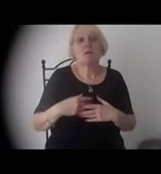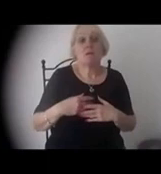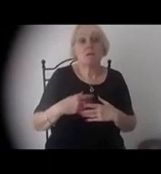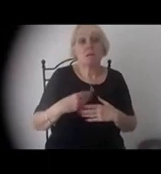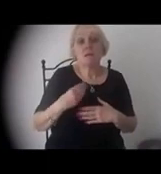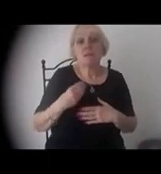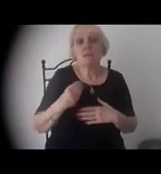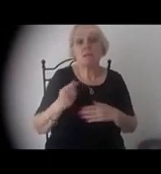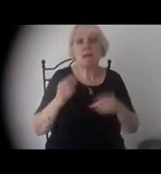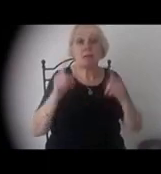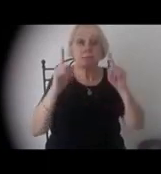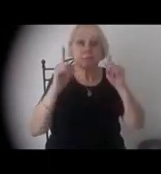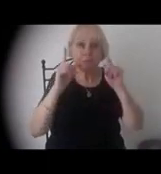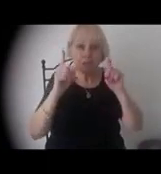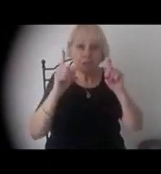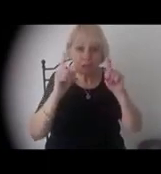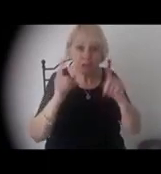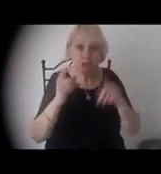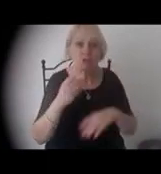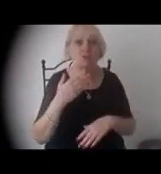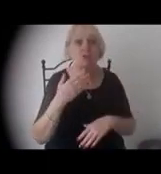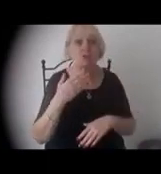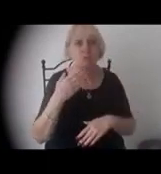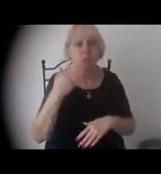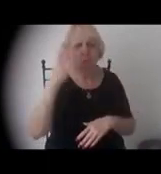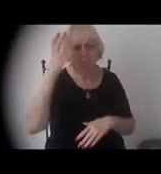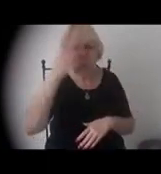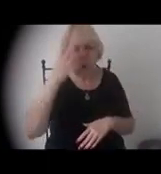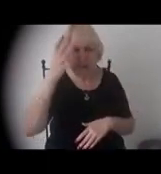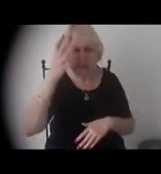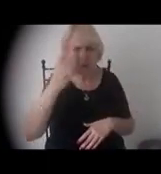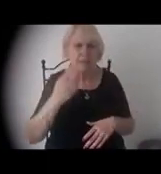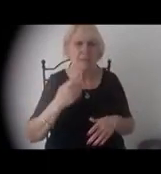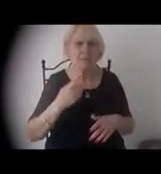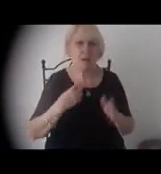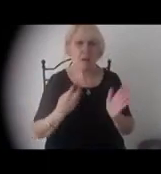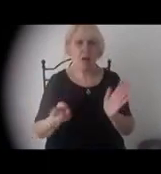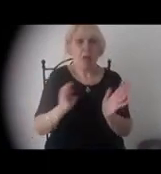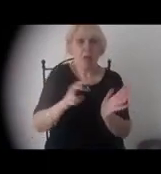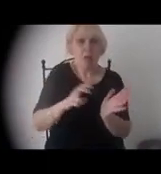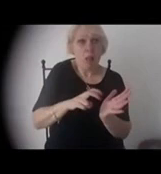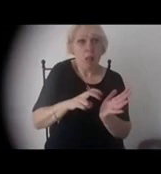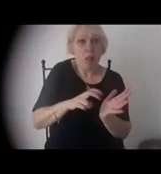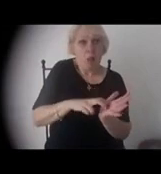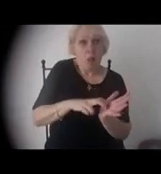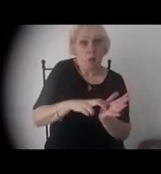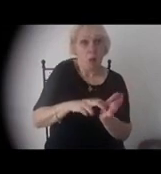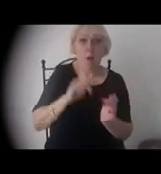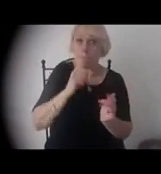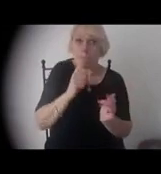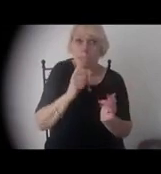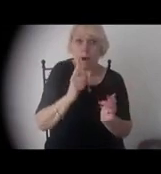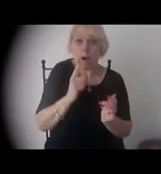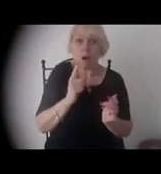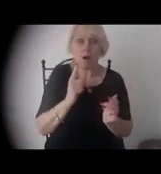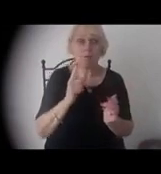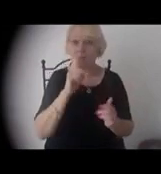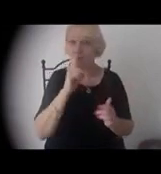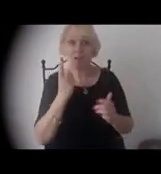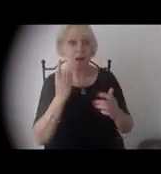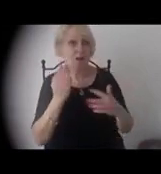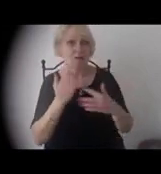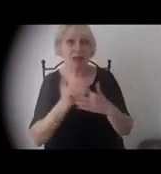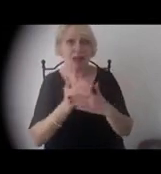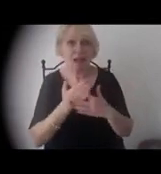of her children weren't logging on and weren't able to log into their learning, and this is one of our large secondary schools. So we